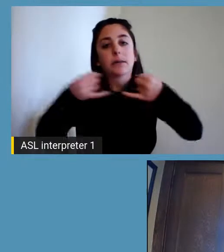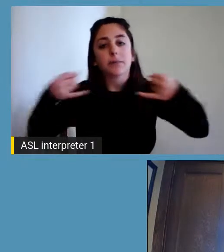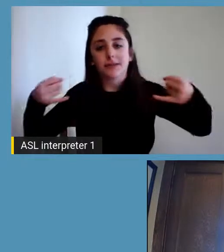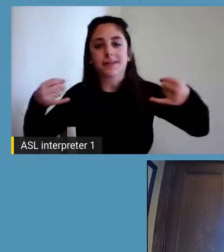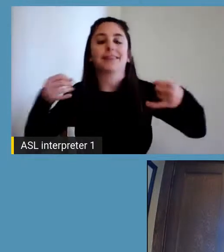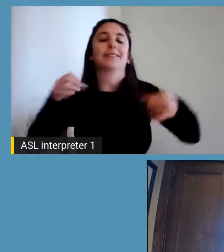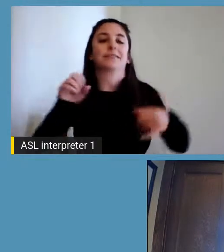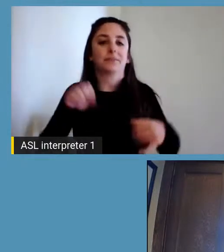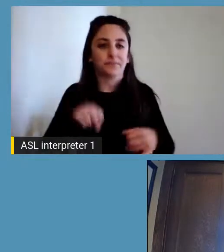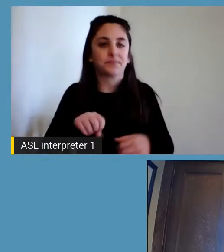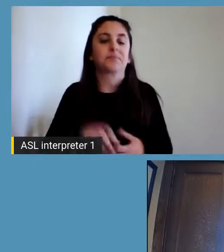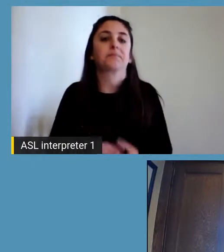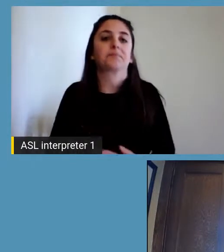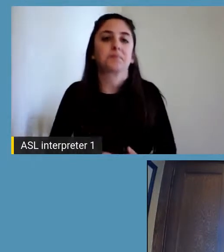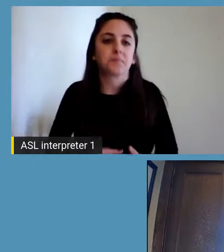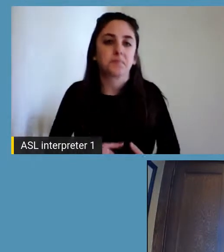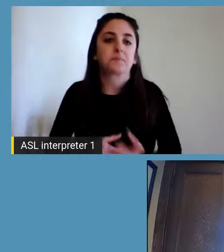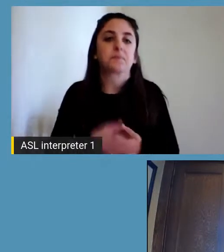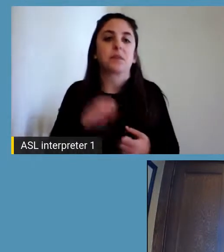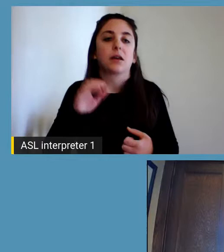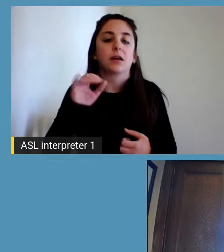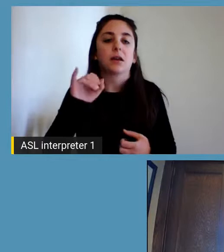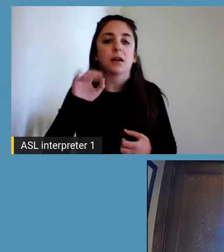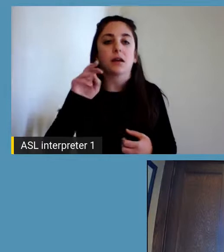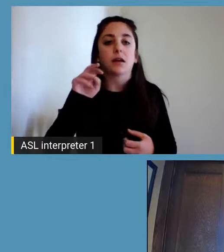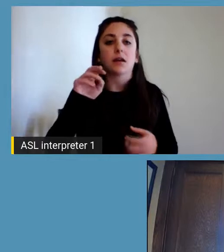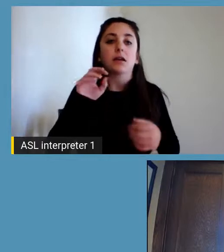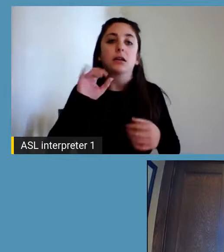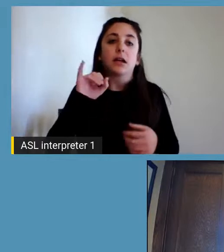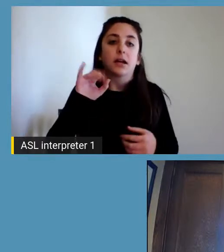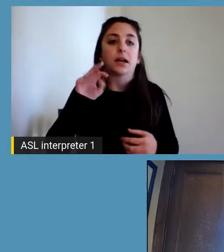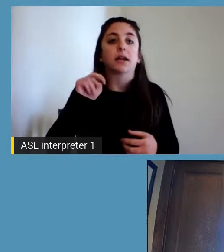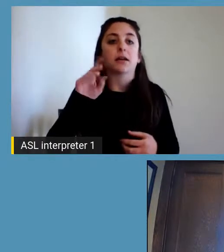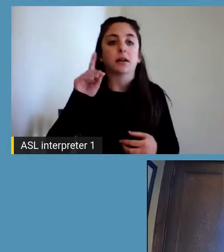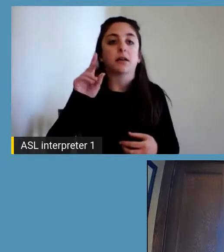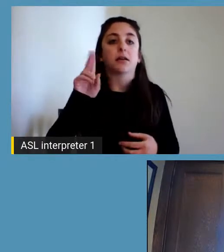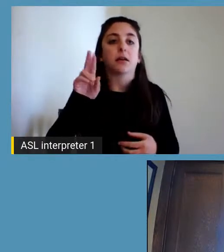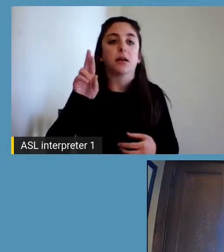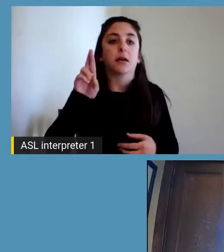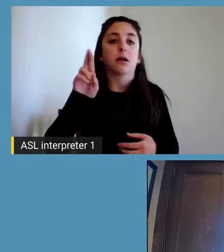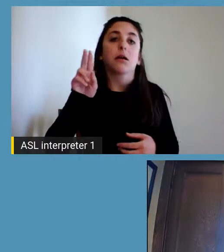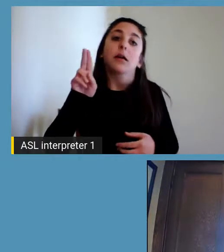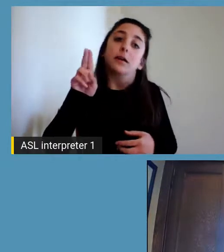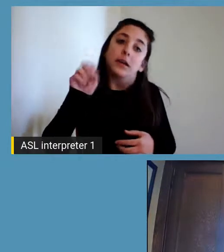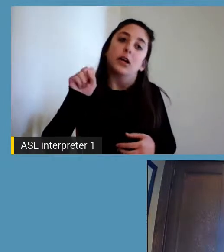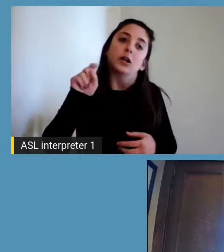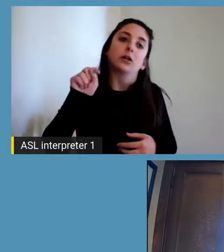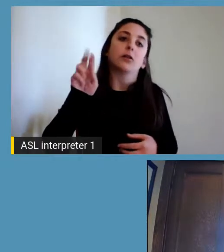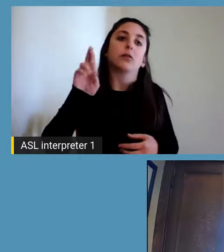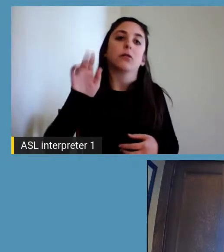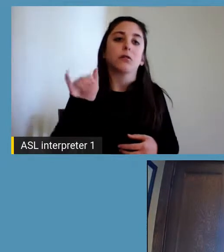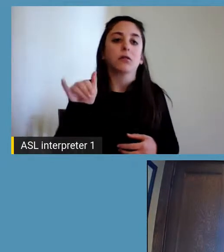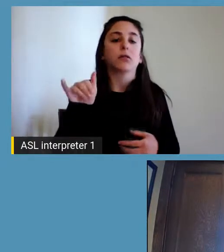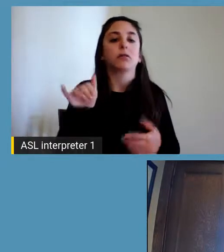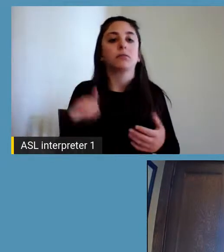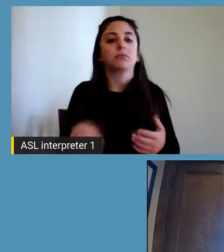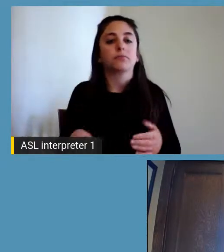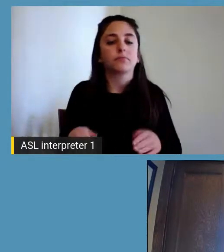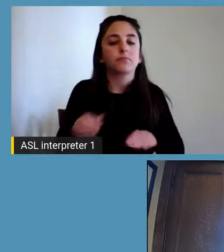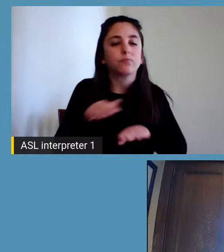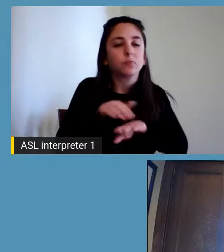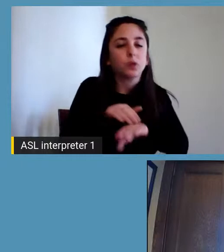for the industry is the schools have been slow to adopt. They haven't been able to decide on